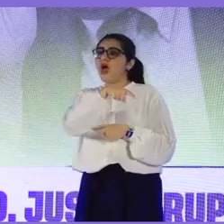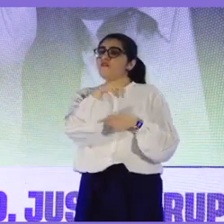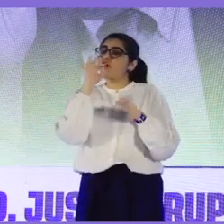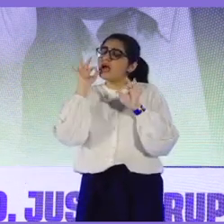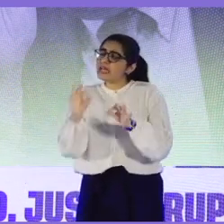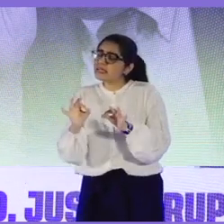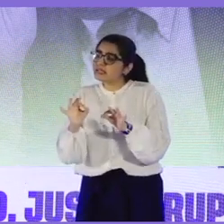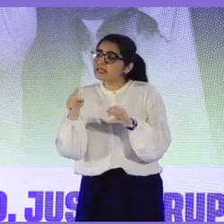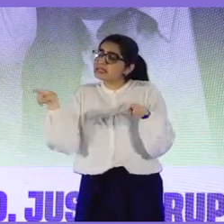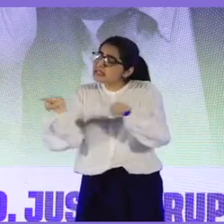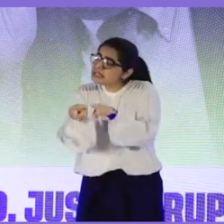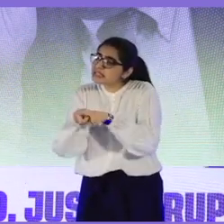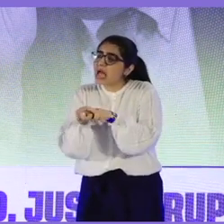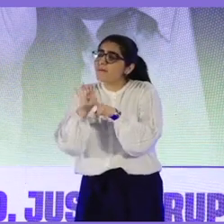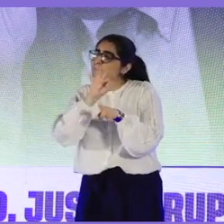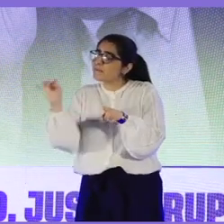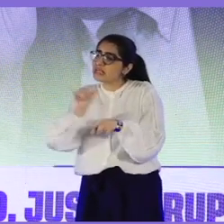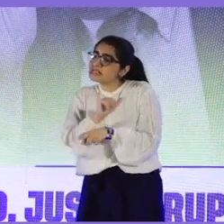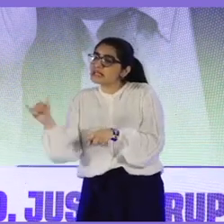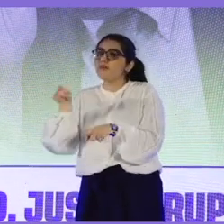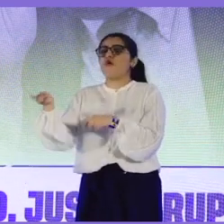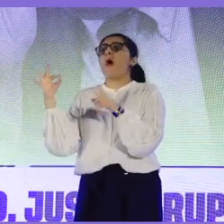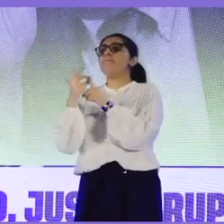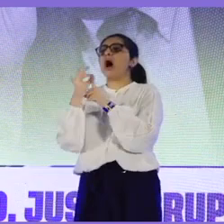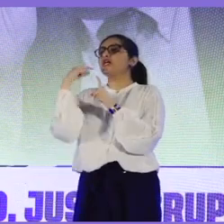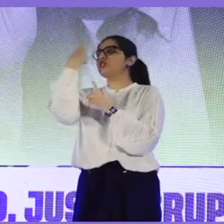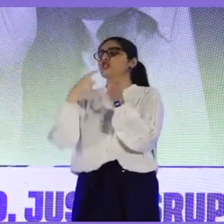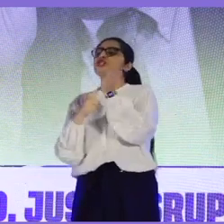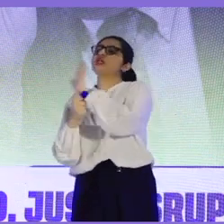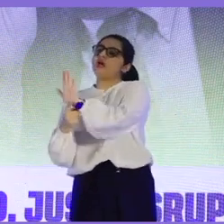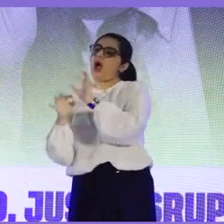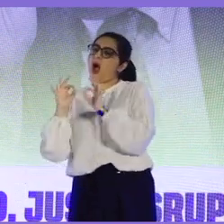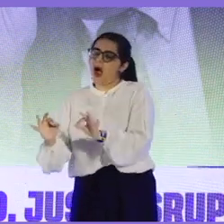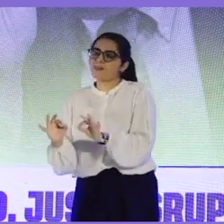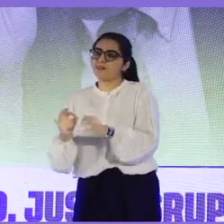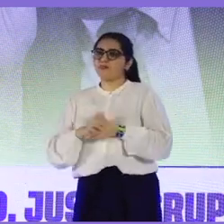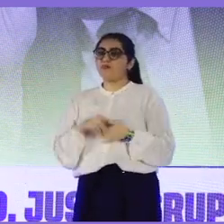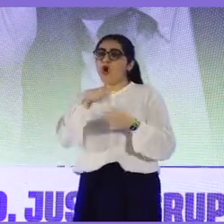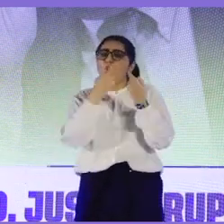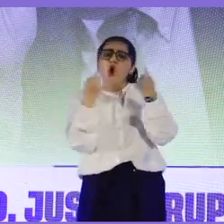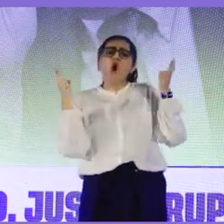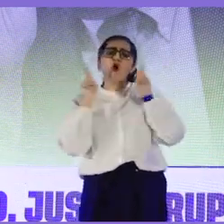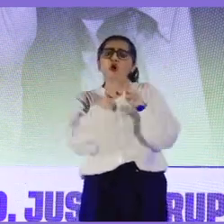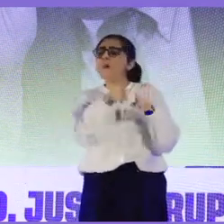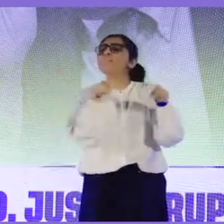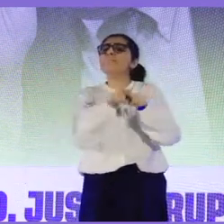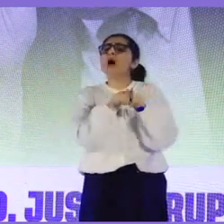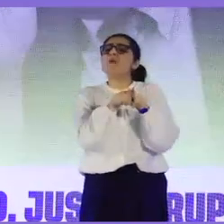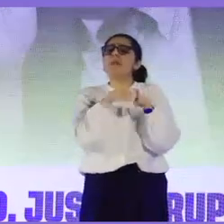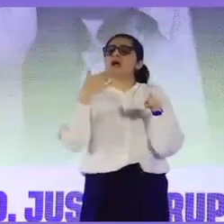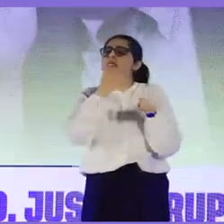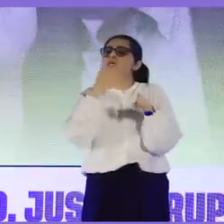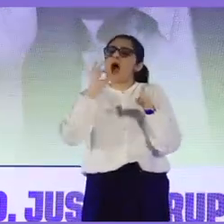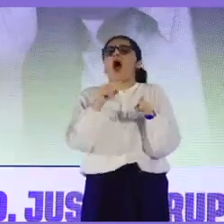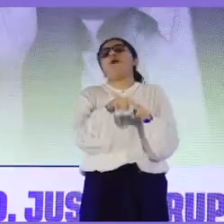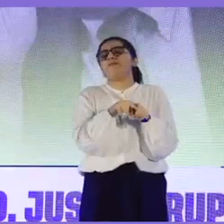exactly what youth in Pakistan look like. What would that room look like? Right? And that's the circle